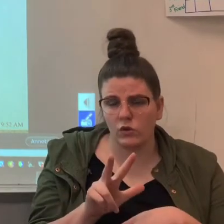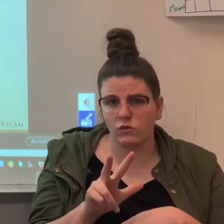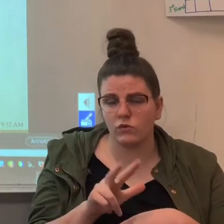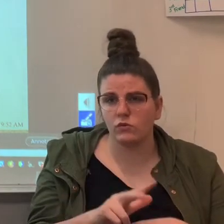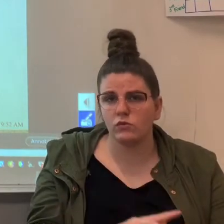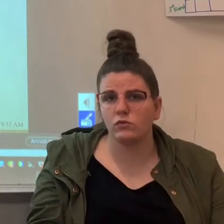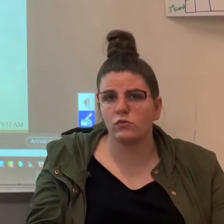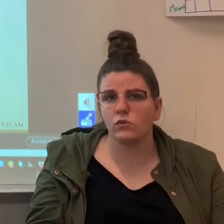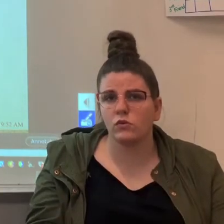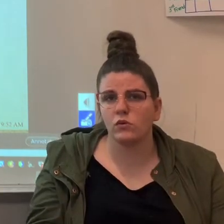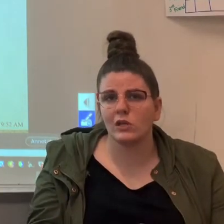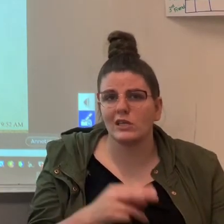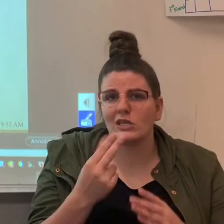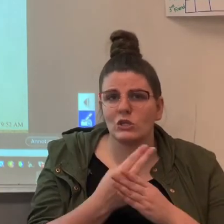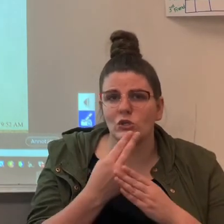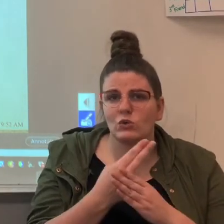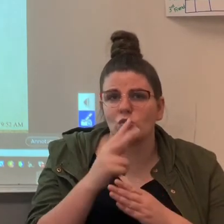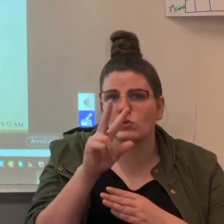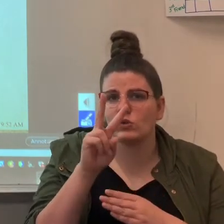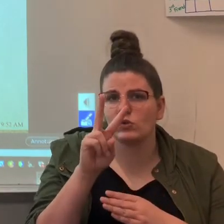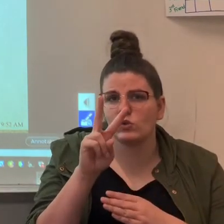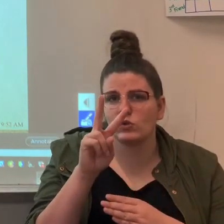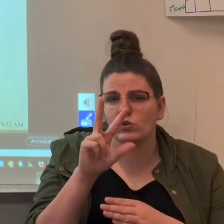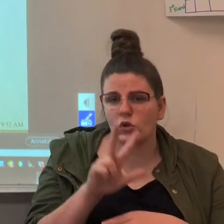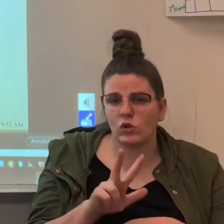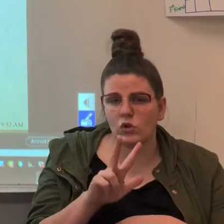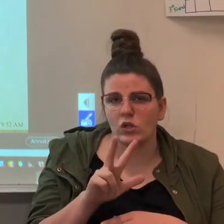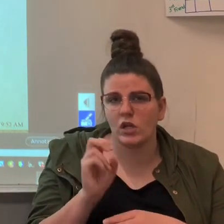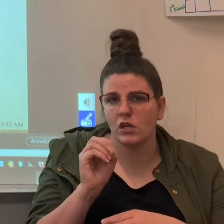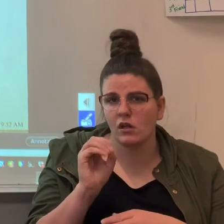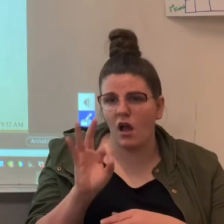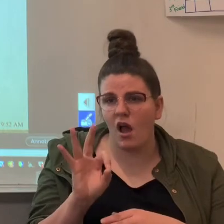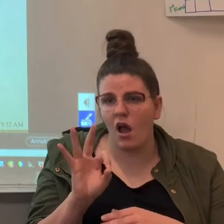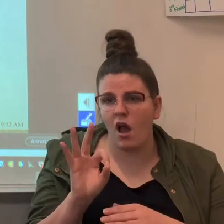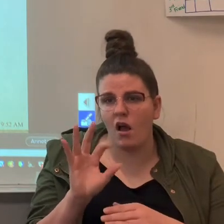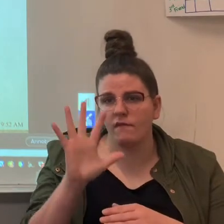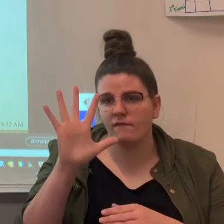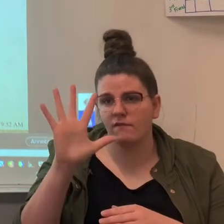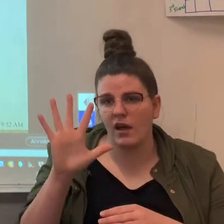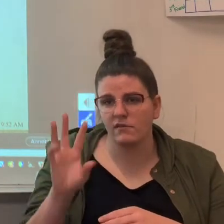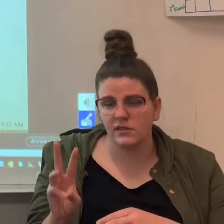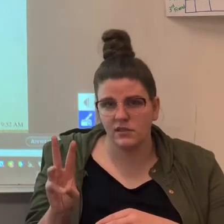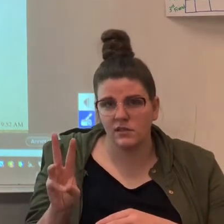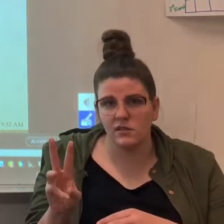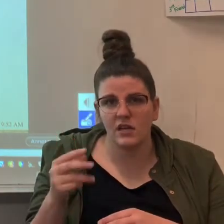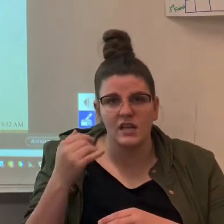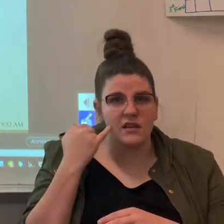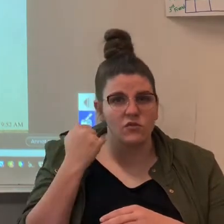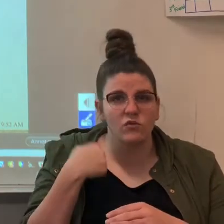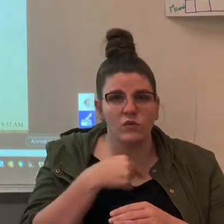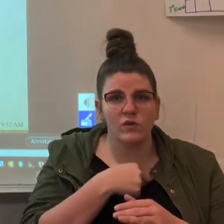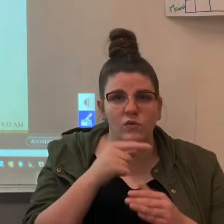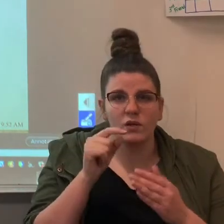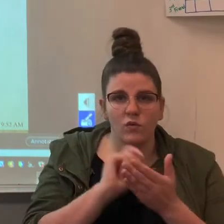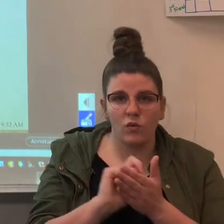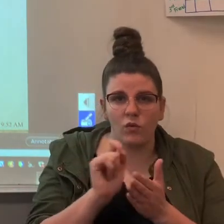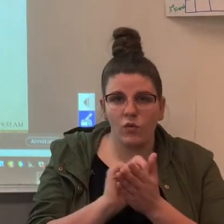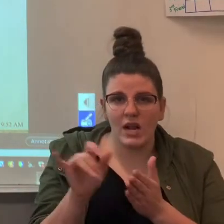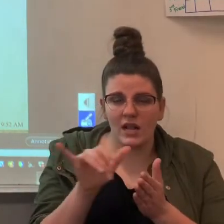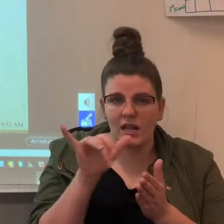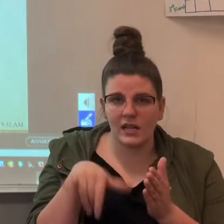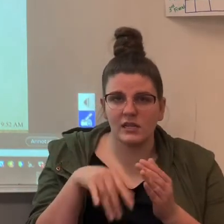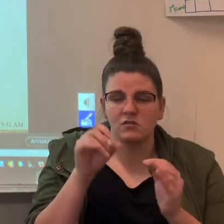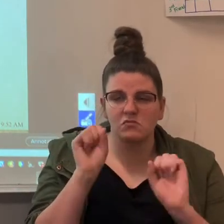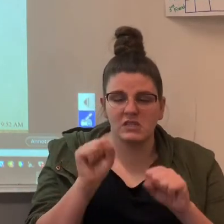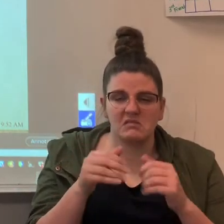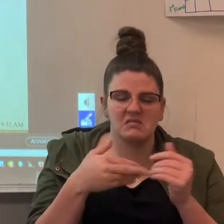uses 2/3 of the 5/6. And if we write it out like that, we can easily then change our of to